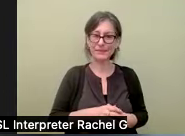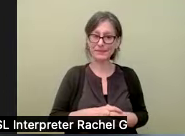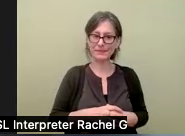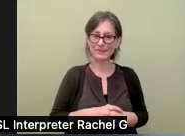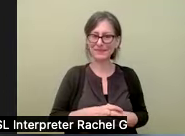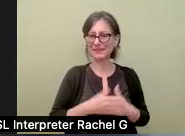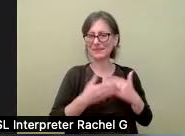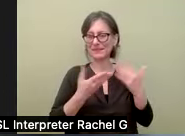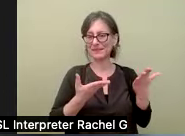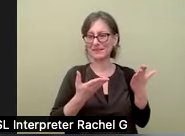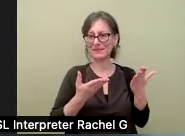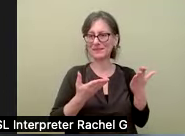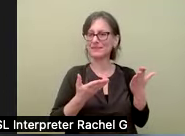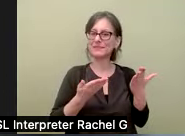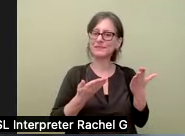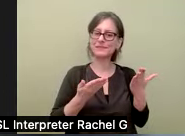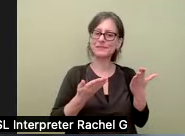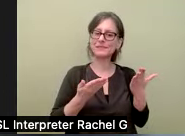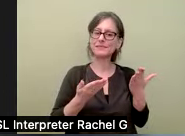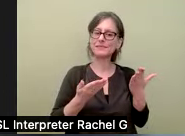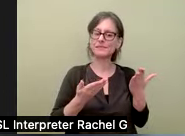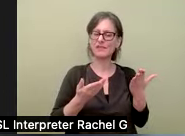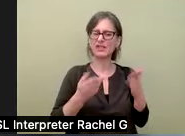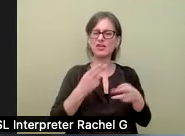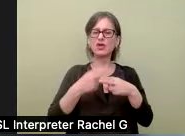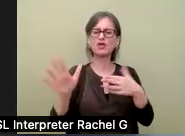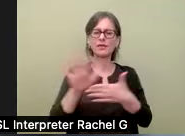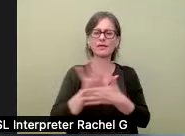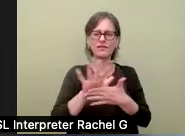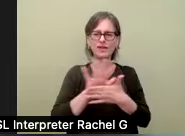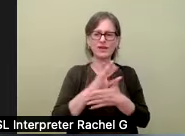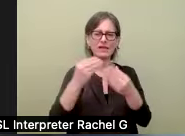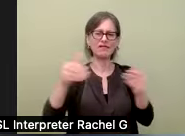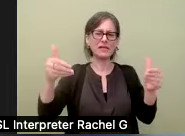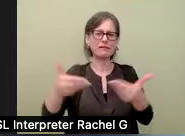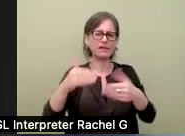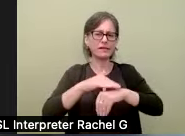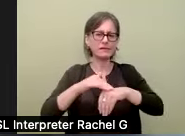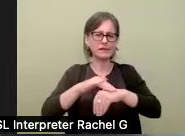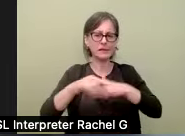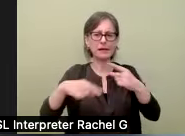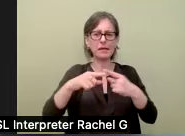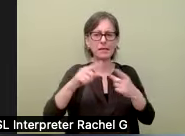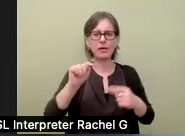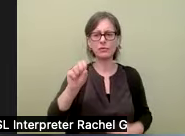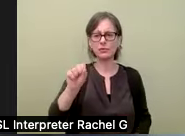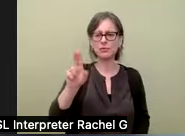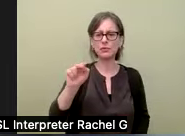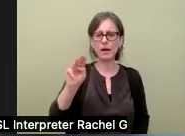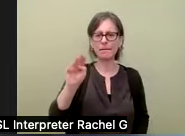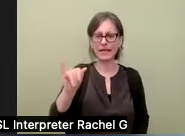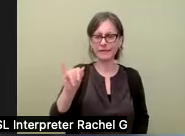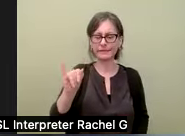So this is going to be a short little video here just to give you a little introduction and info on tsunamis. Go ahead, Mark.